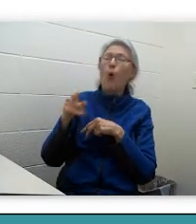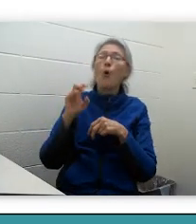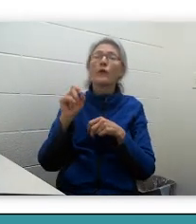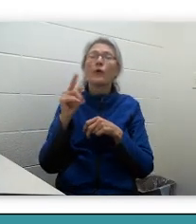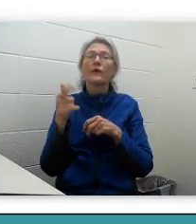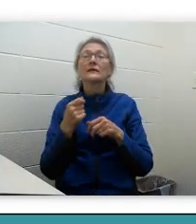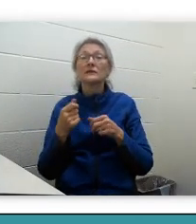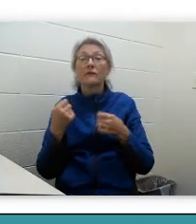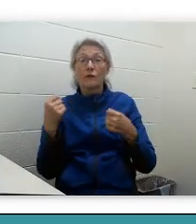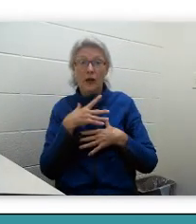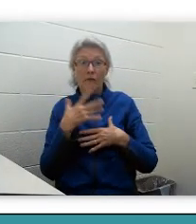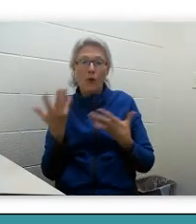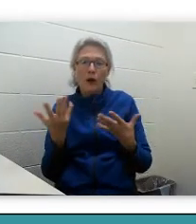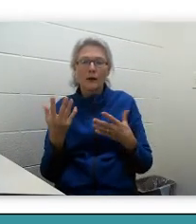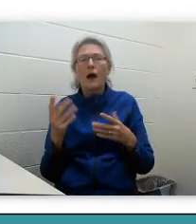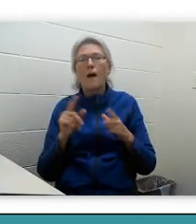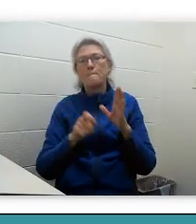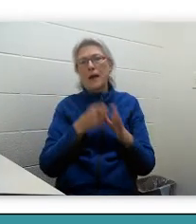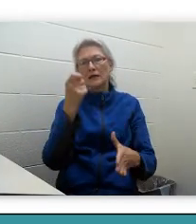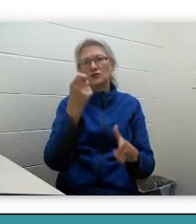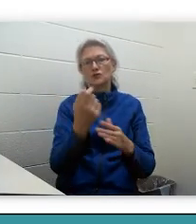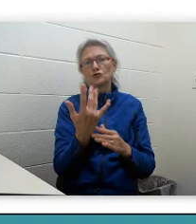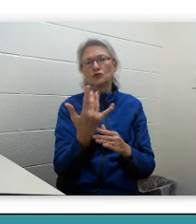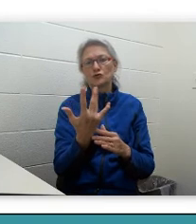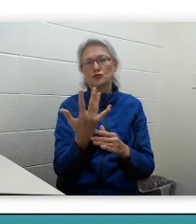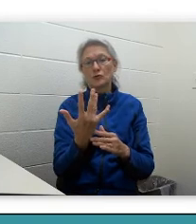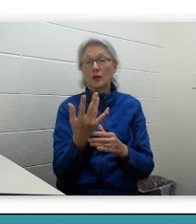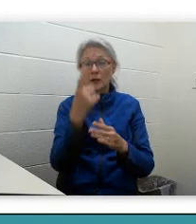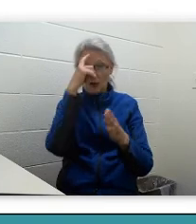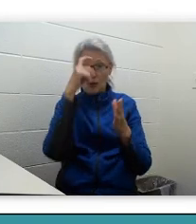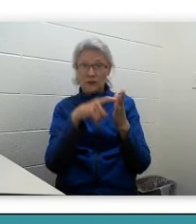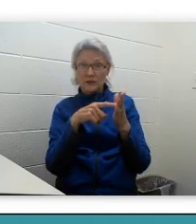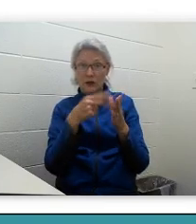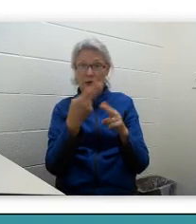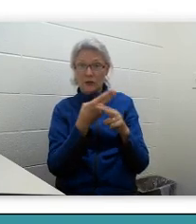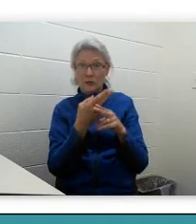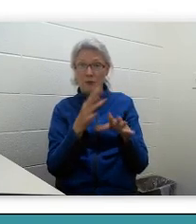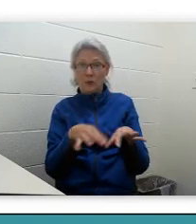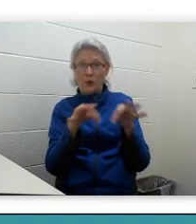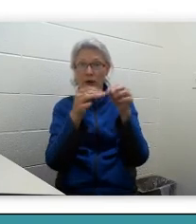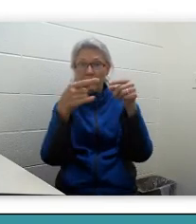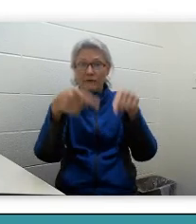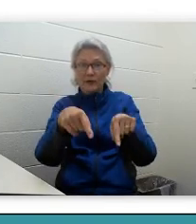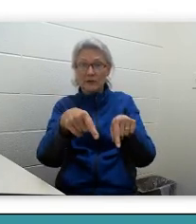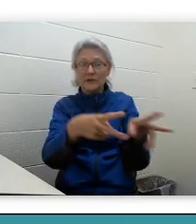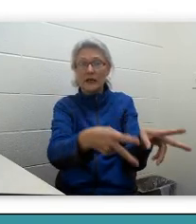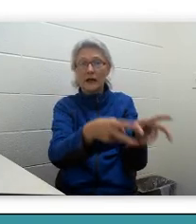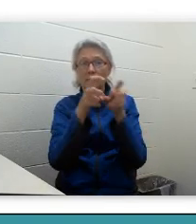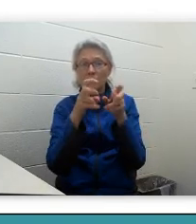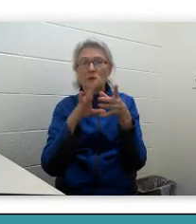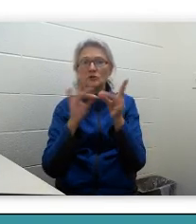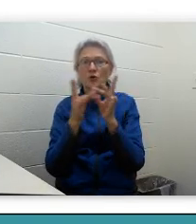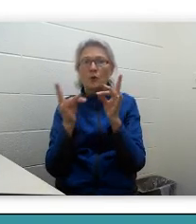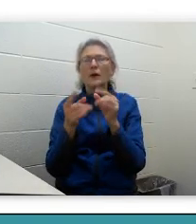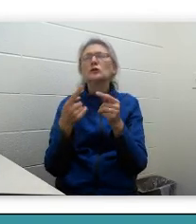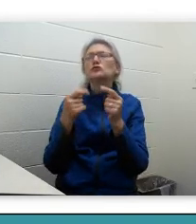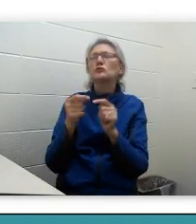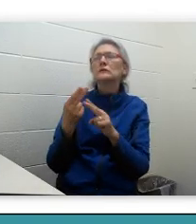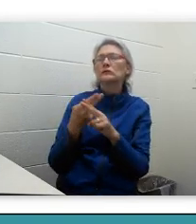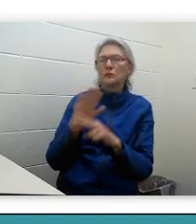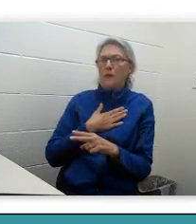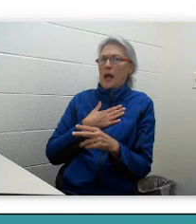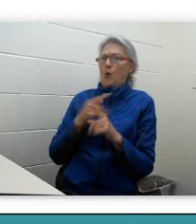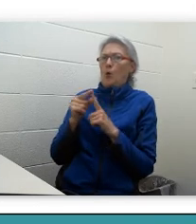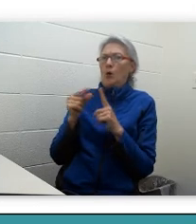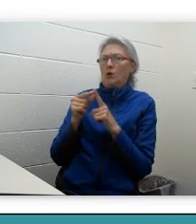he is afraid of is a match. Notice how I used the key events from the text, but tried to use my own words in